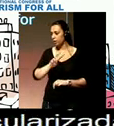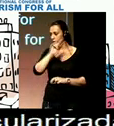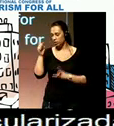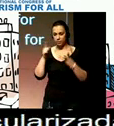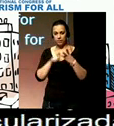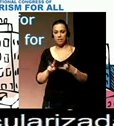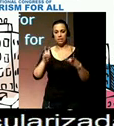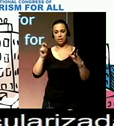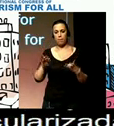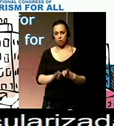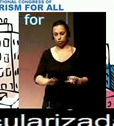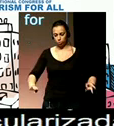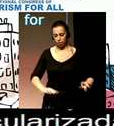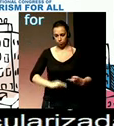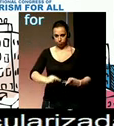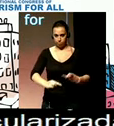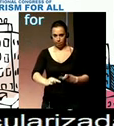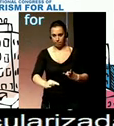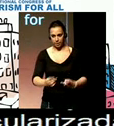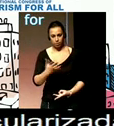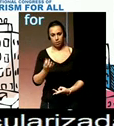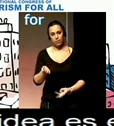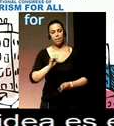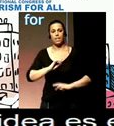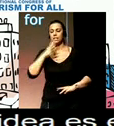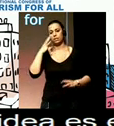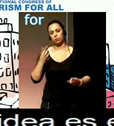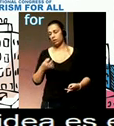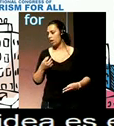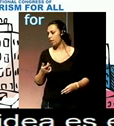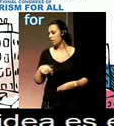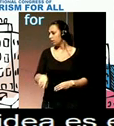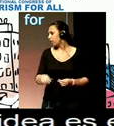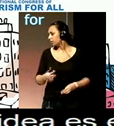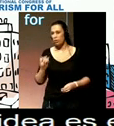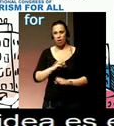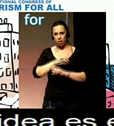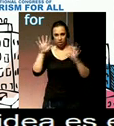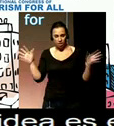Another idea is about pavings, safe pavings.